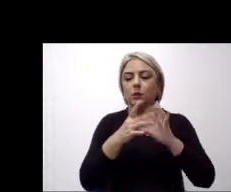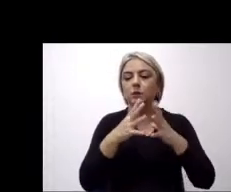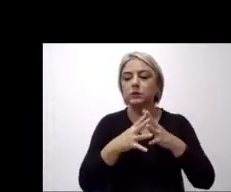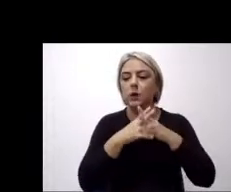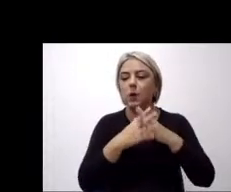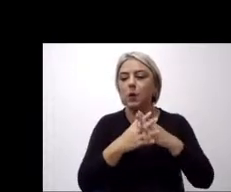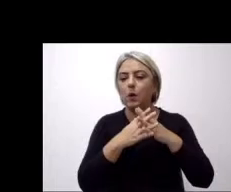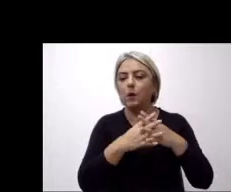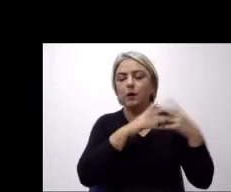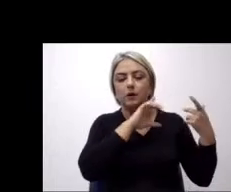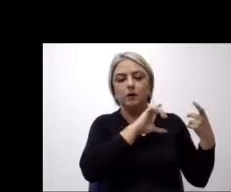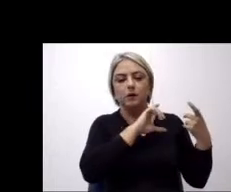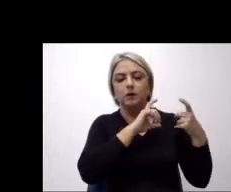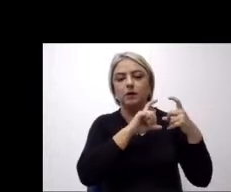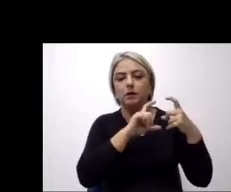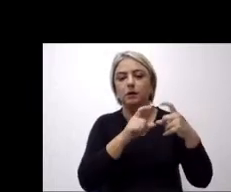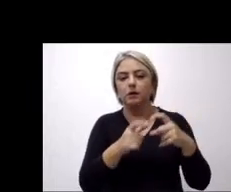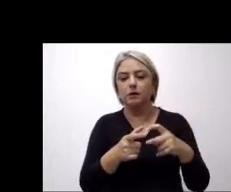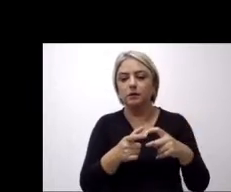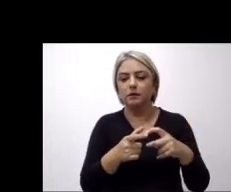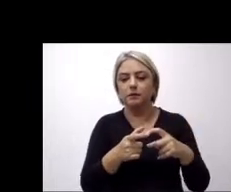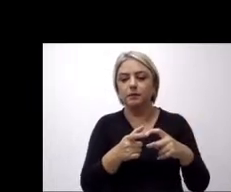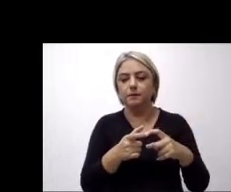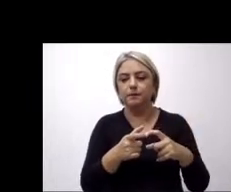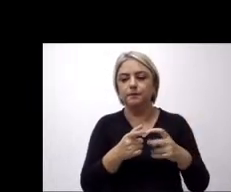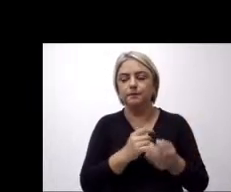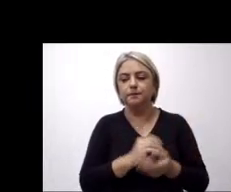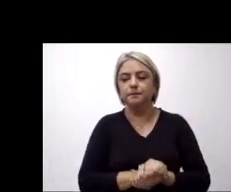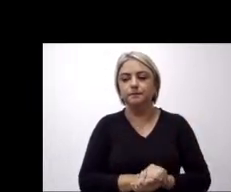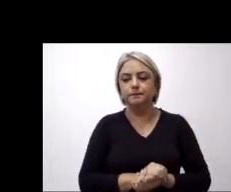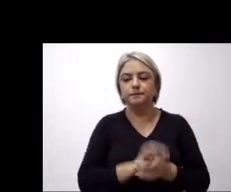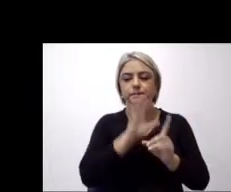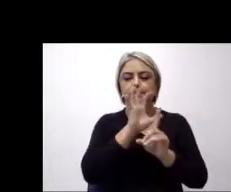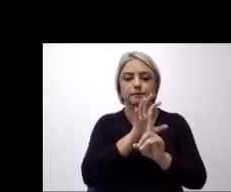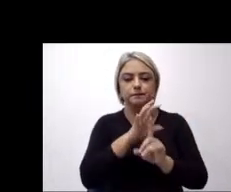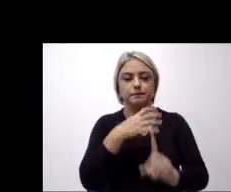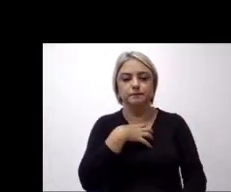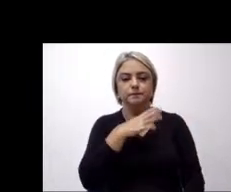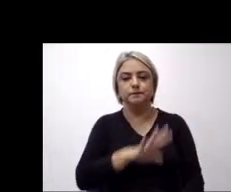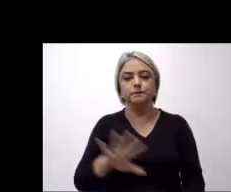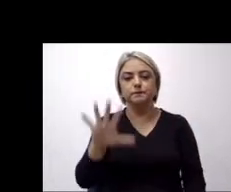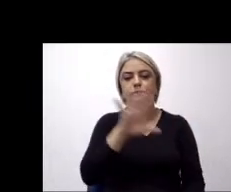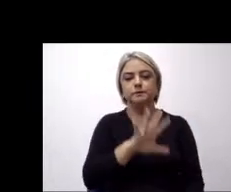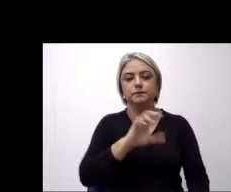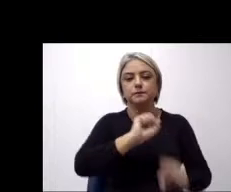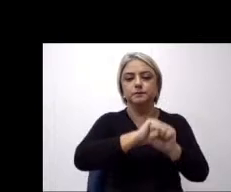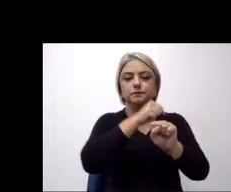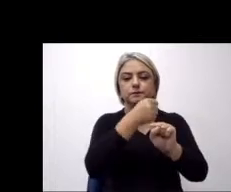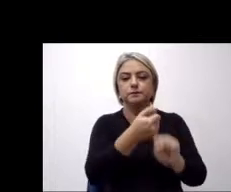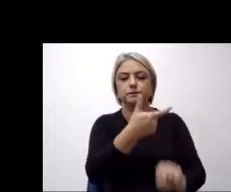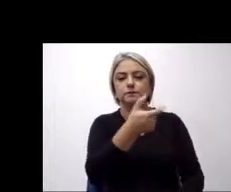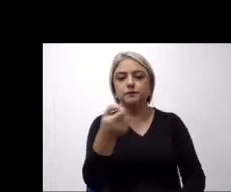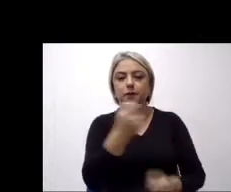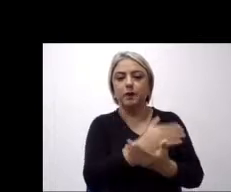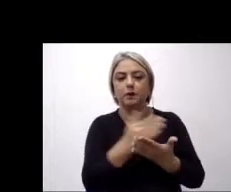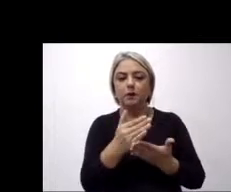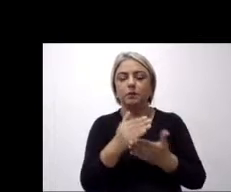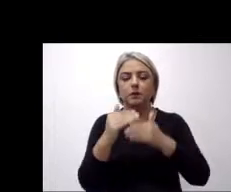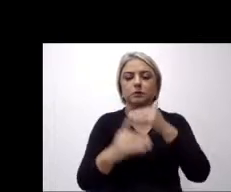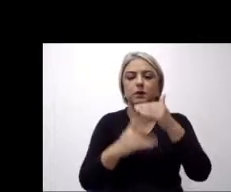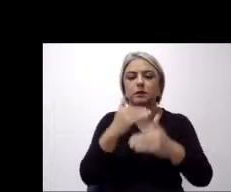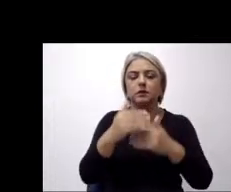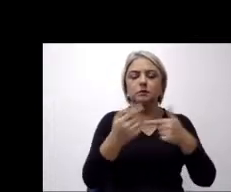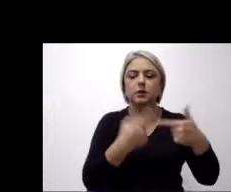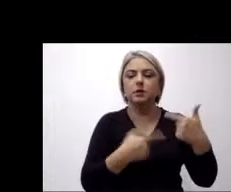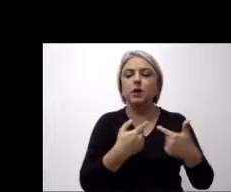of the 20th century and the beginning of the policy process. When we call this, we need to